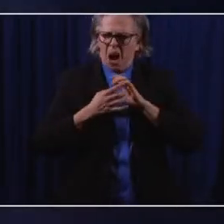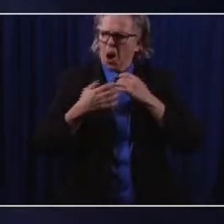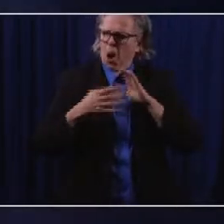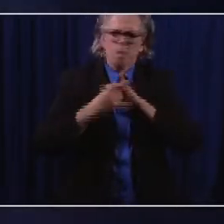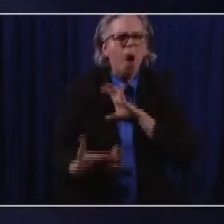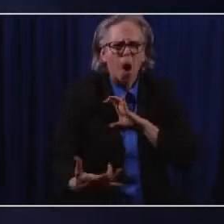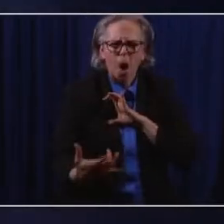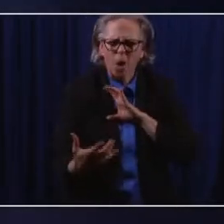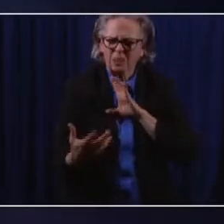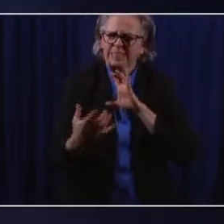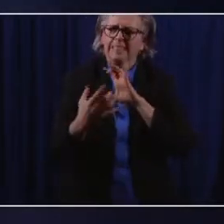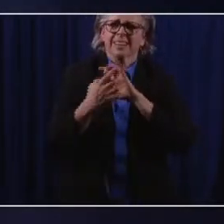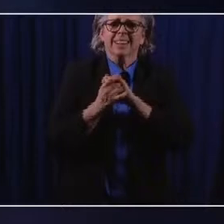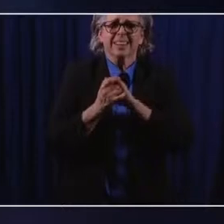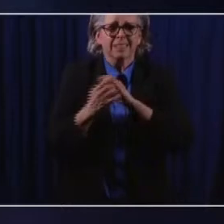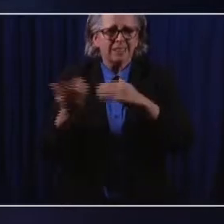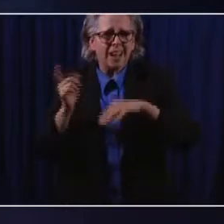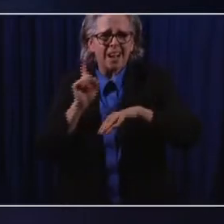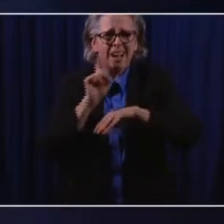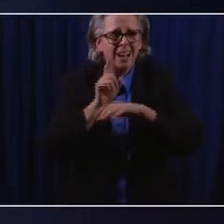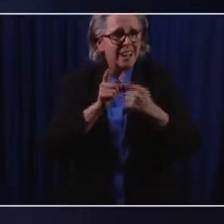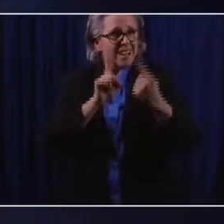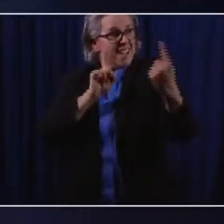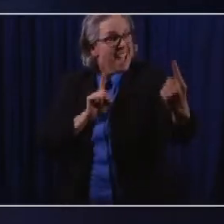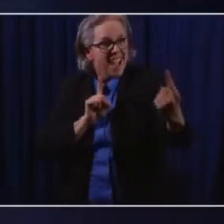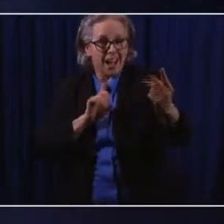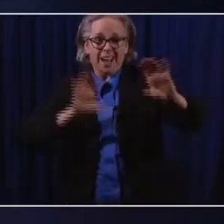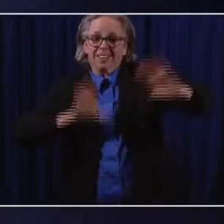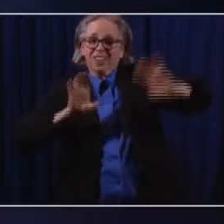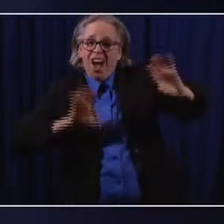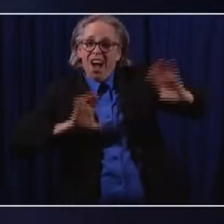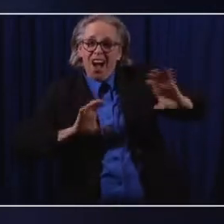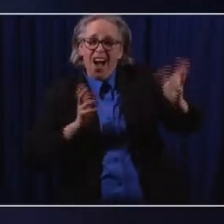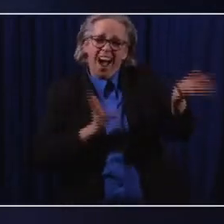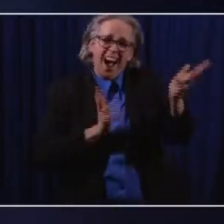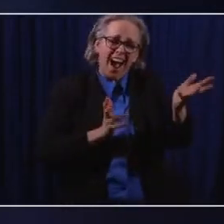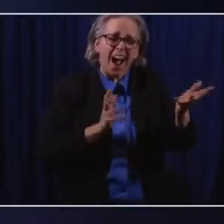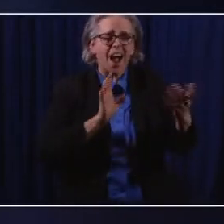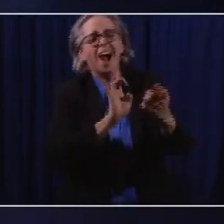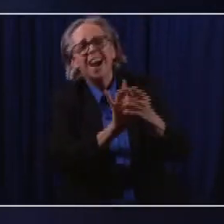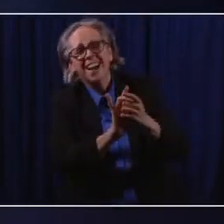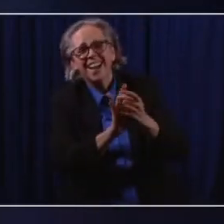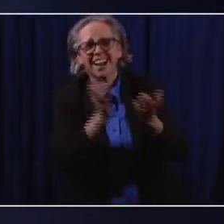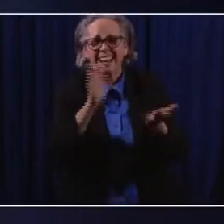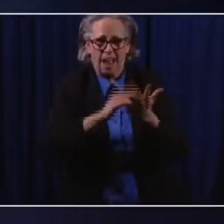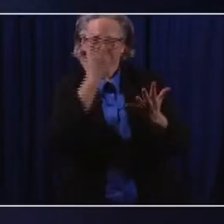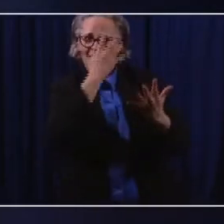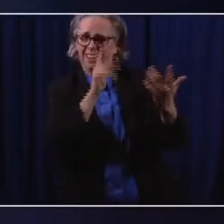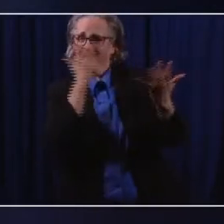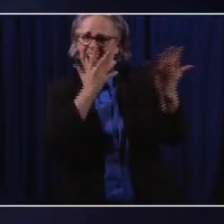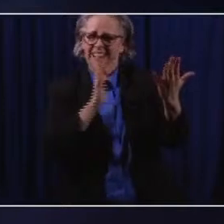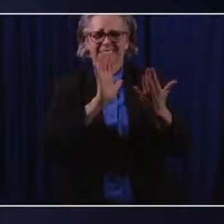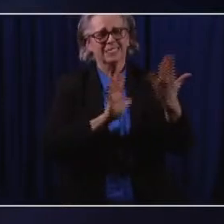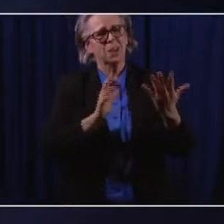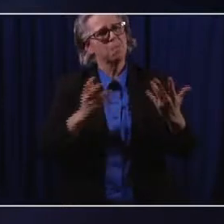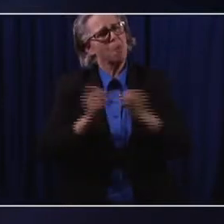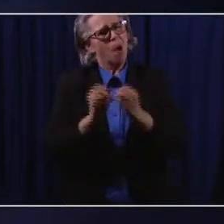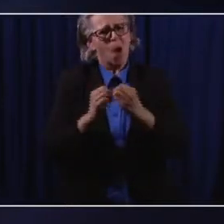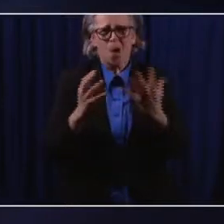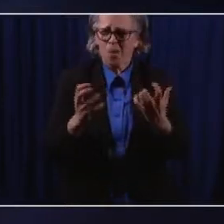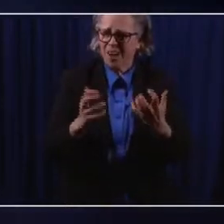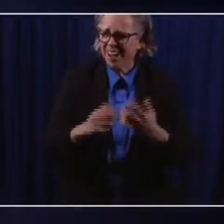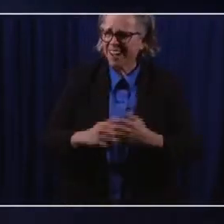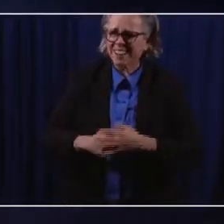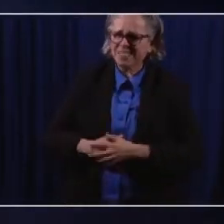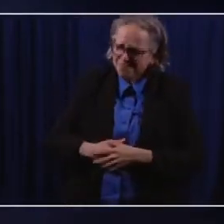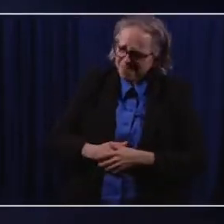masks, has been a beautiful opportunity, and we're really looking forward to continuing to provide that once we get back into the